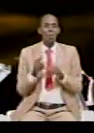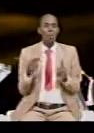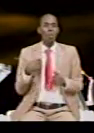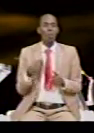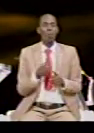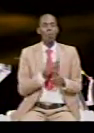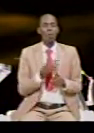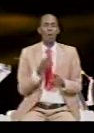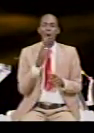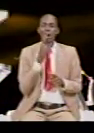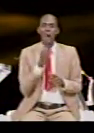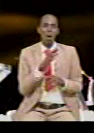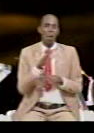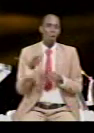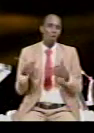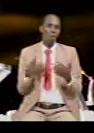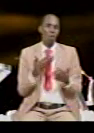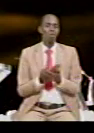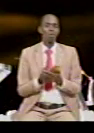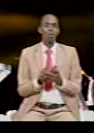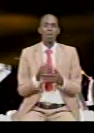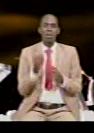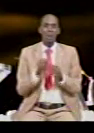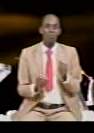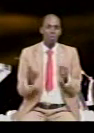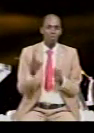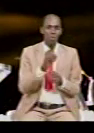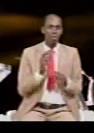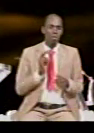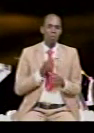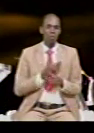all, every one of us born into this world,